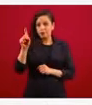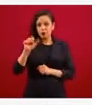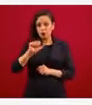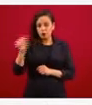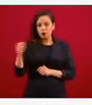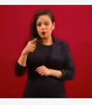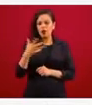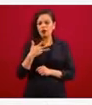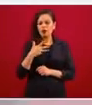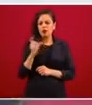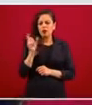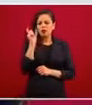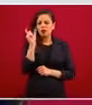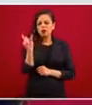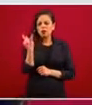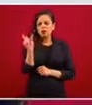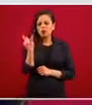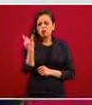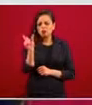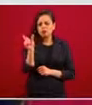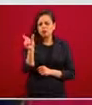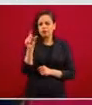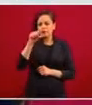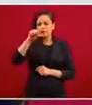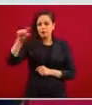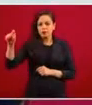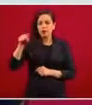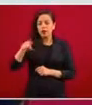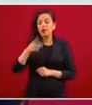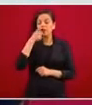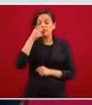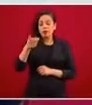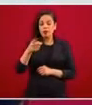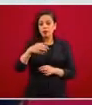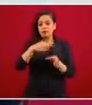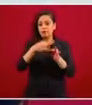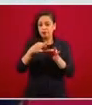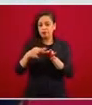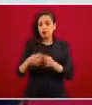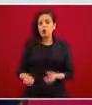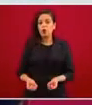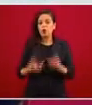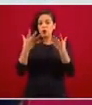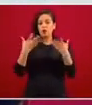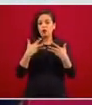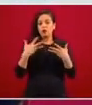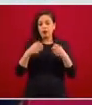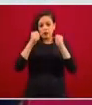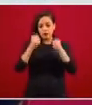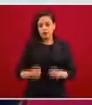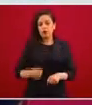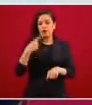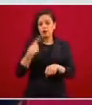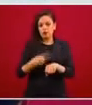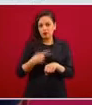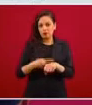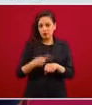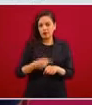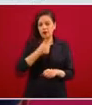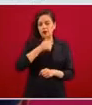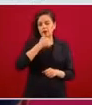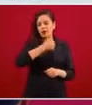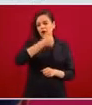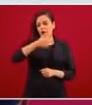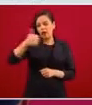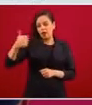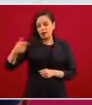have what number of cases, and it is much more user-friendly and much more specific. So